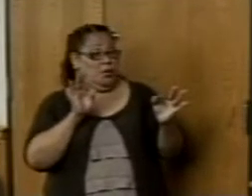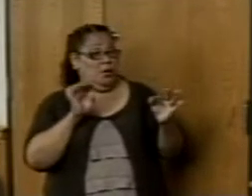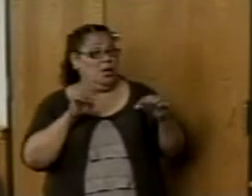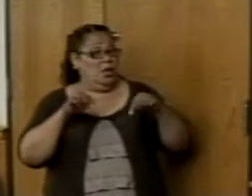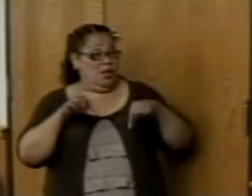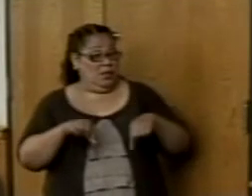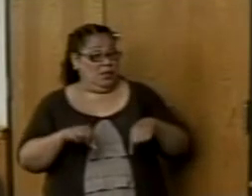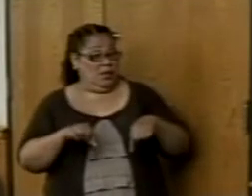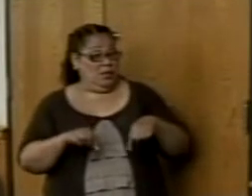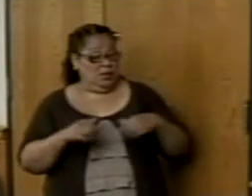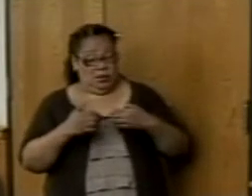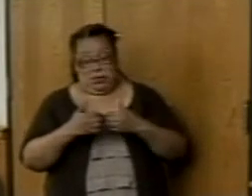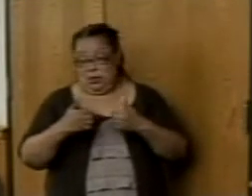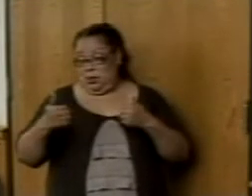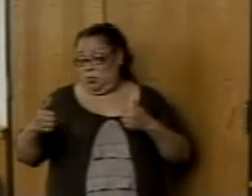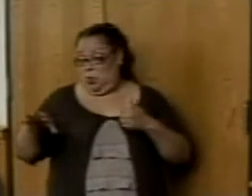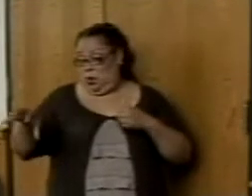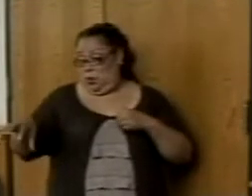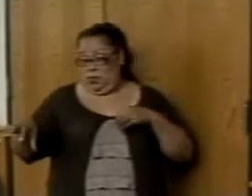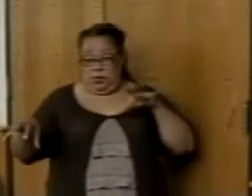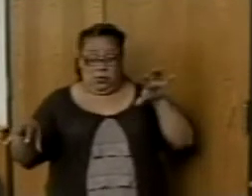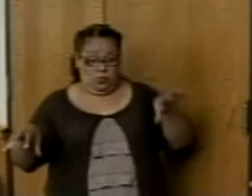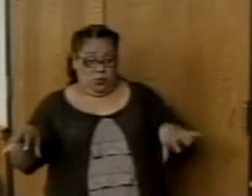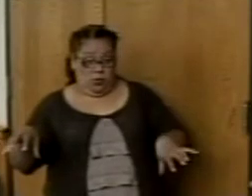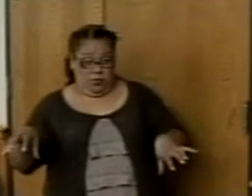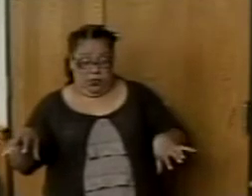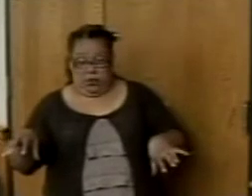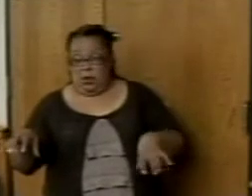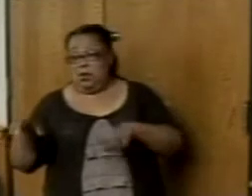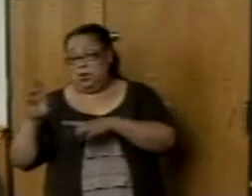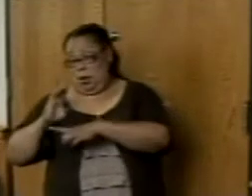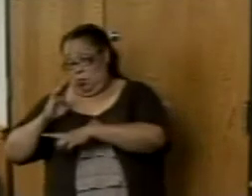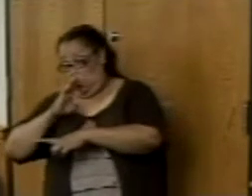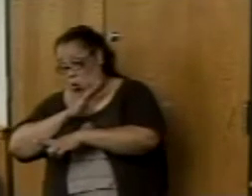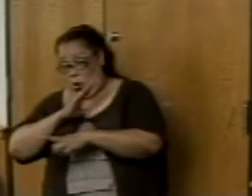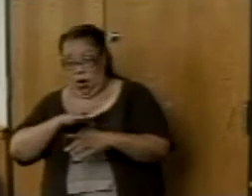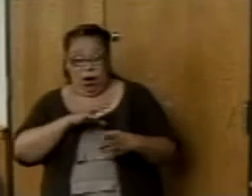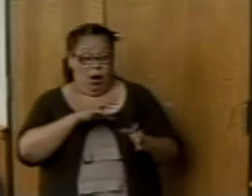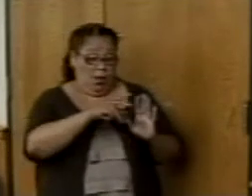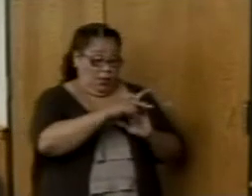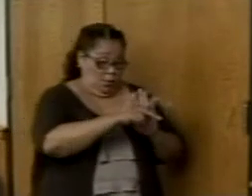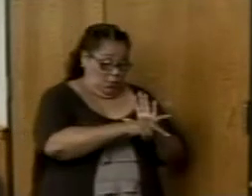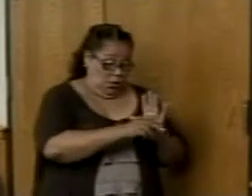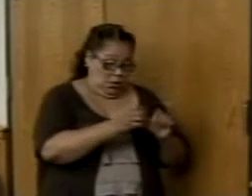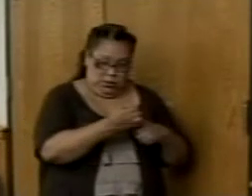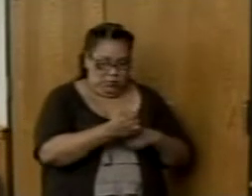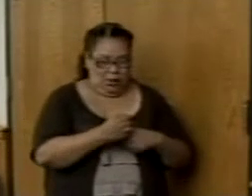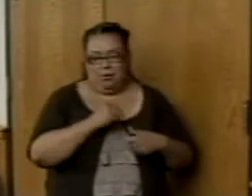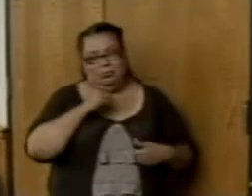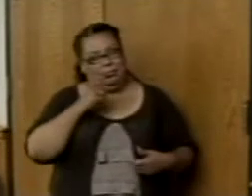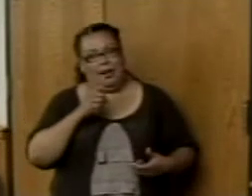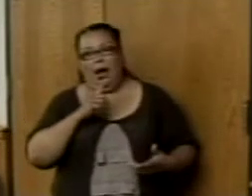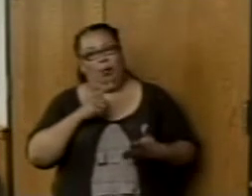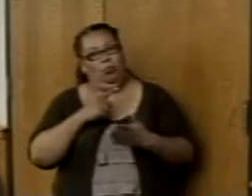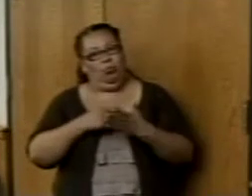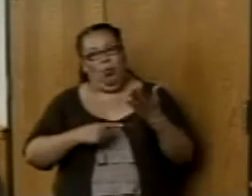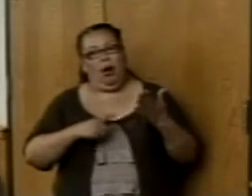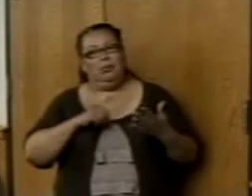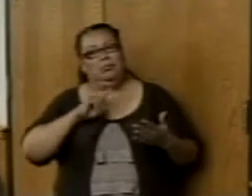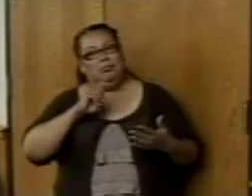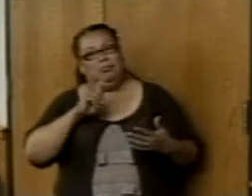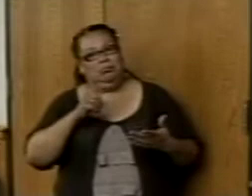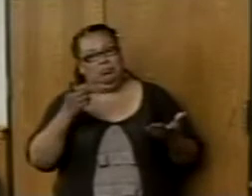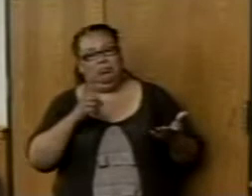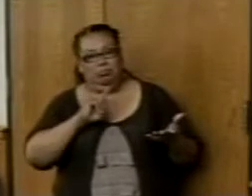this is how, or separate this from the board and its policy making is just not what it is. This policy book